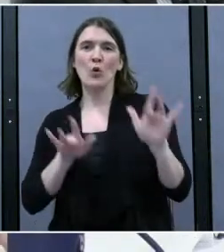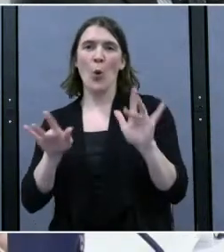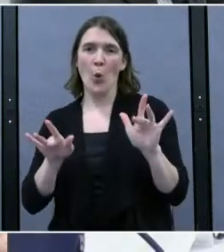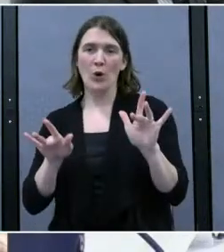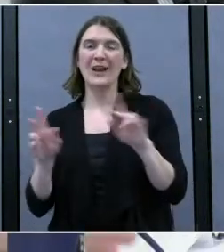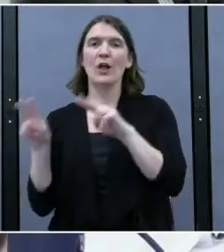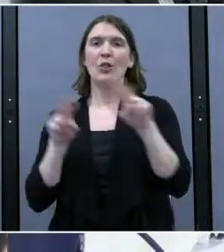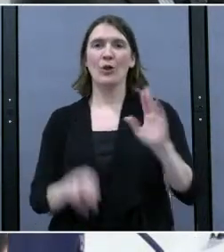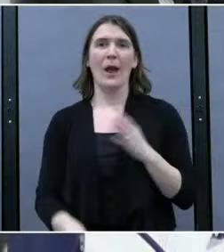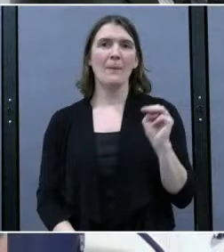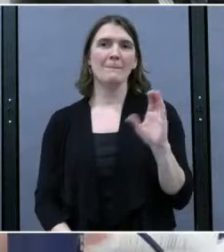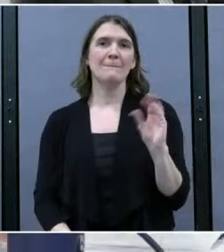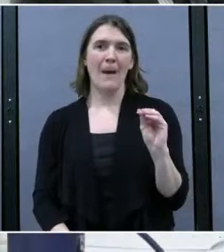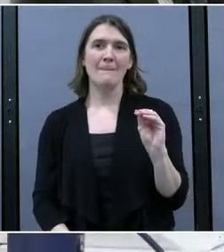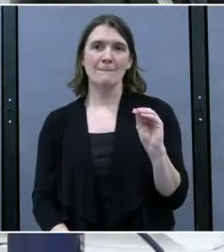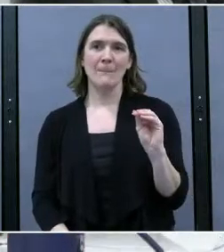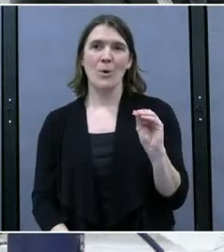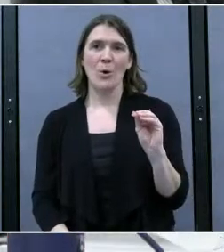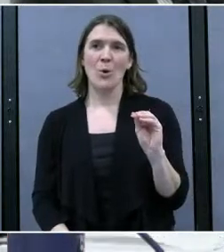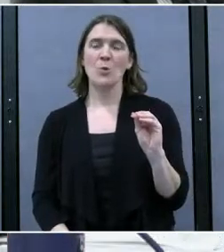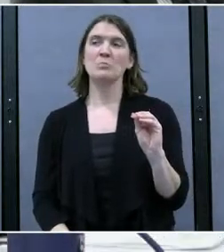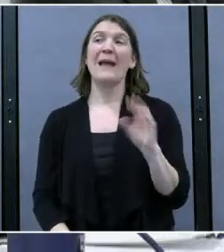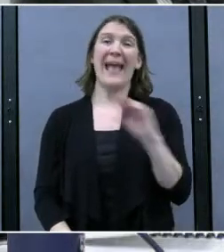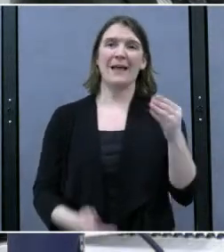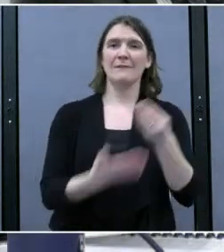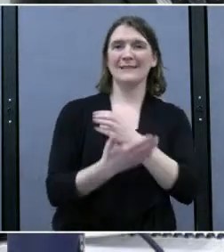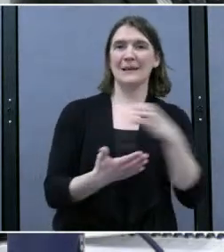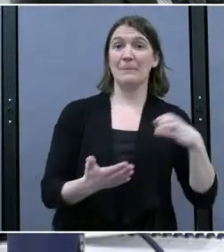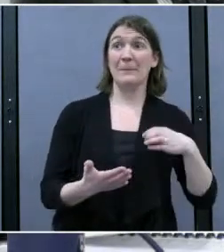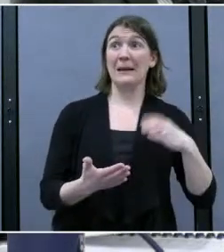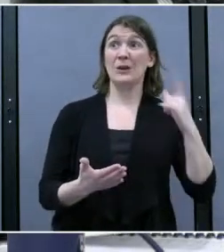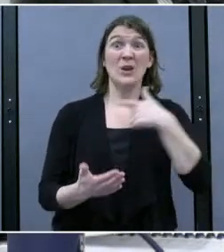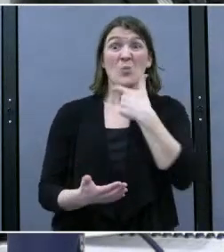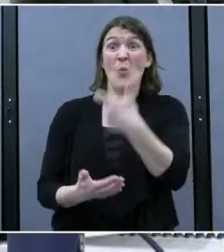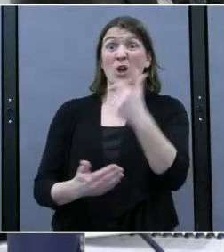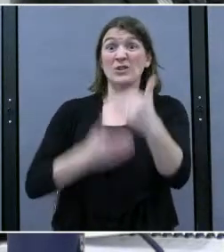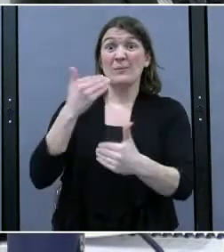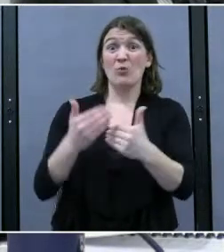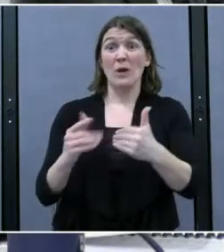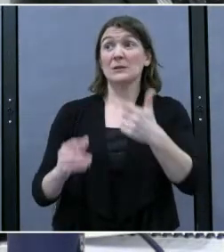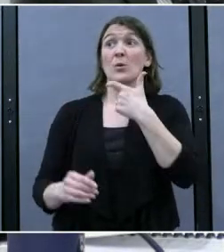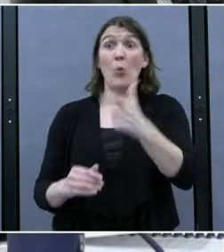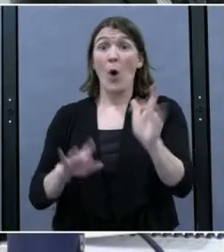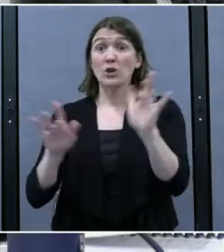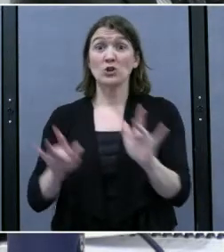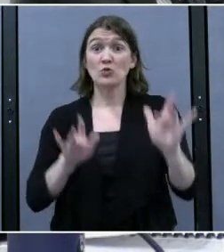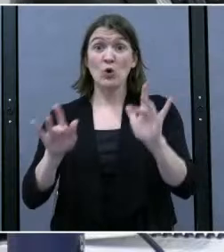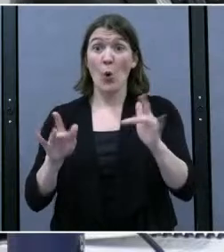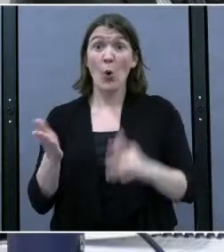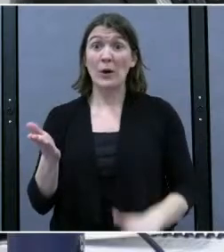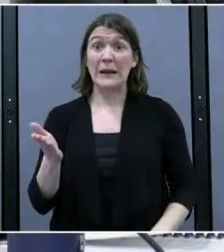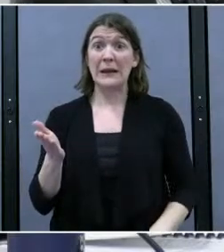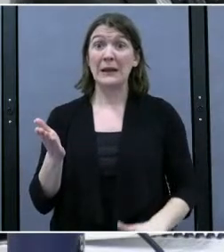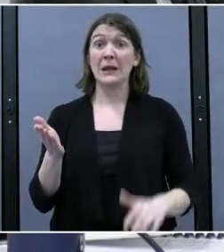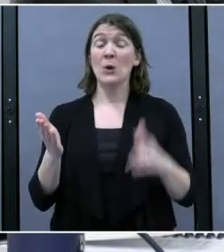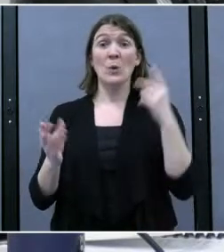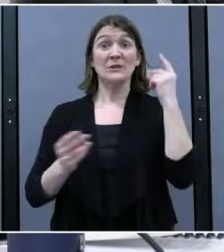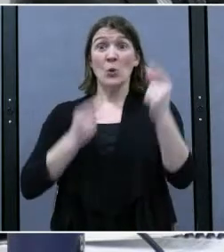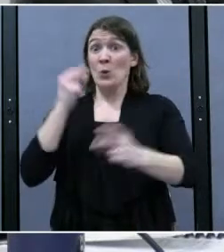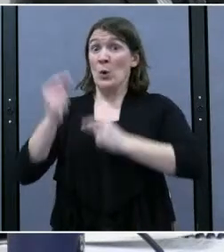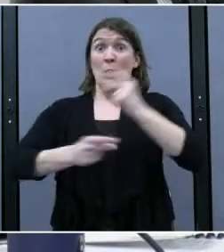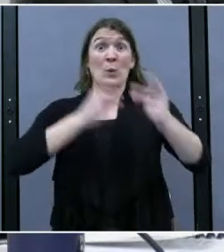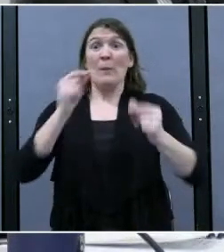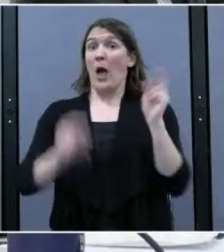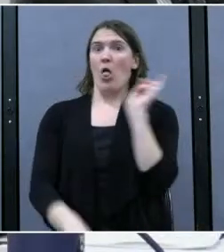as well as the Finance Committee report. And honestly, if you want to watch our process on it, it was a little lightning round-esque.